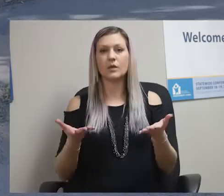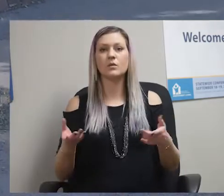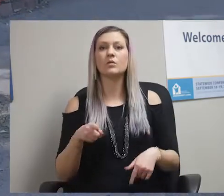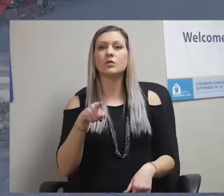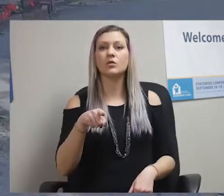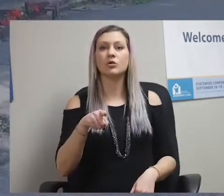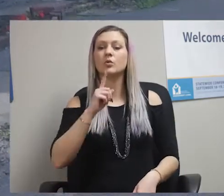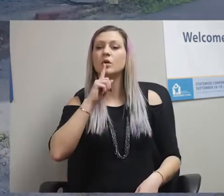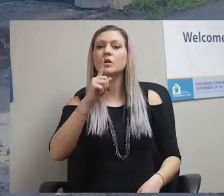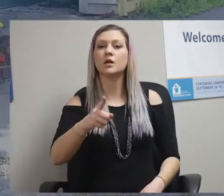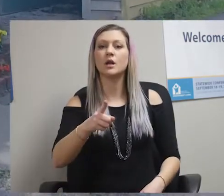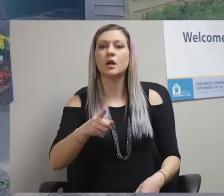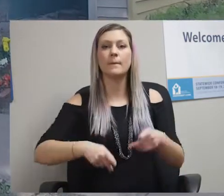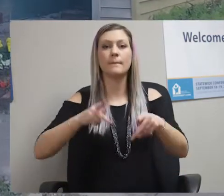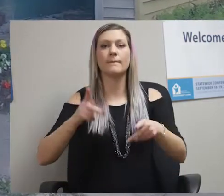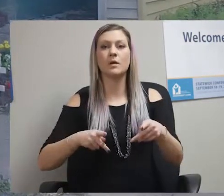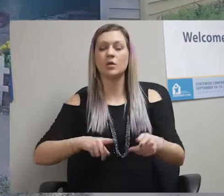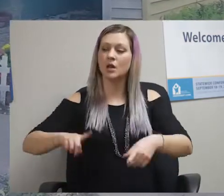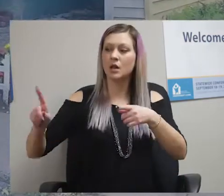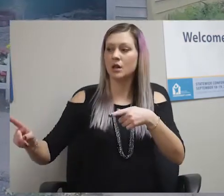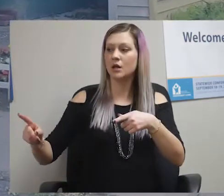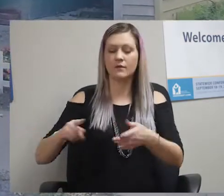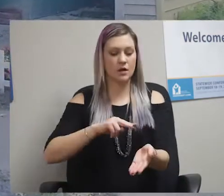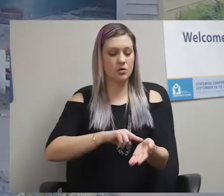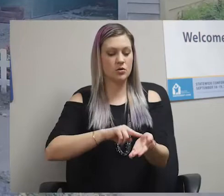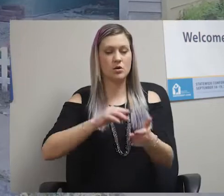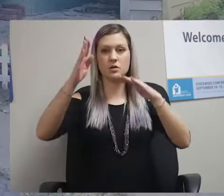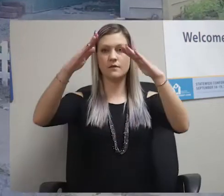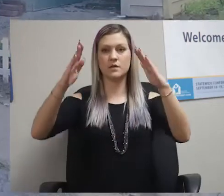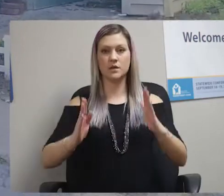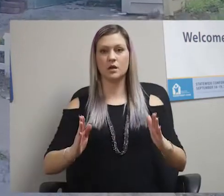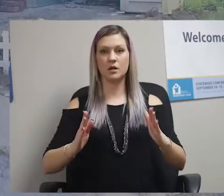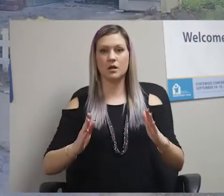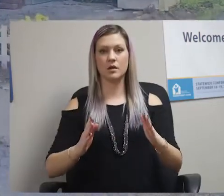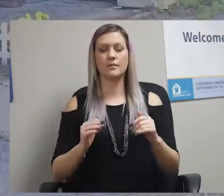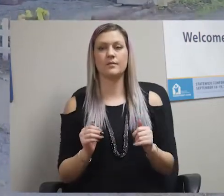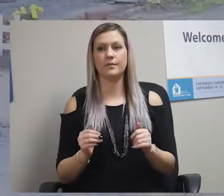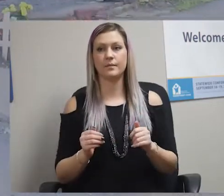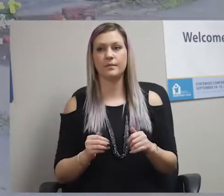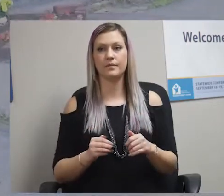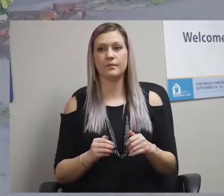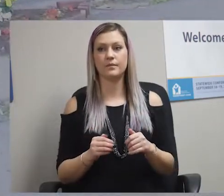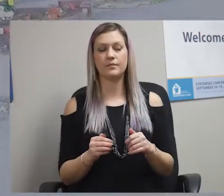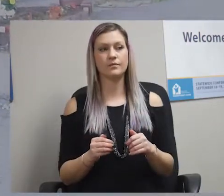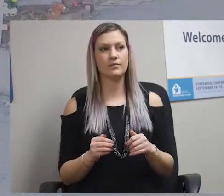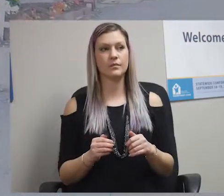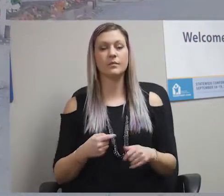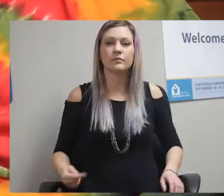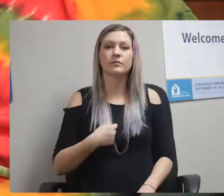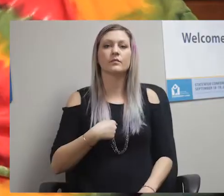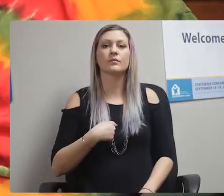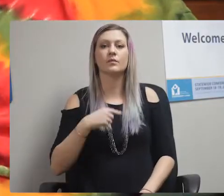would you recommend to people coming out of nursing facilities or people who are isolated and don't have a network? How would you tell them to build